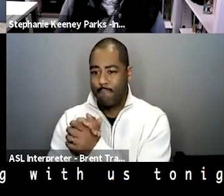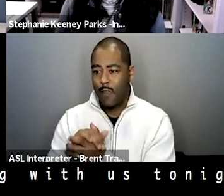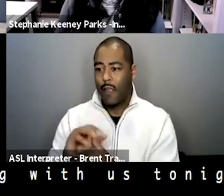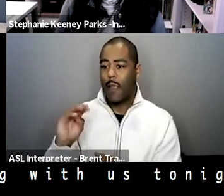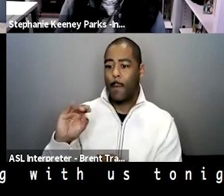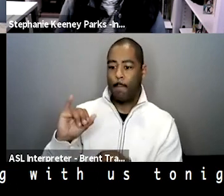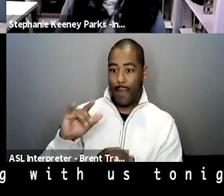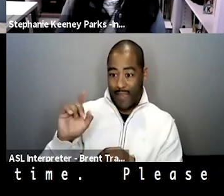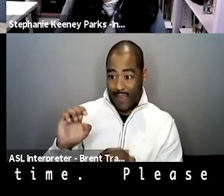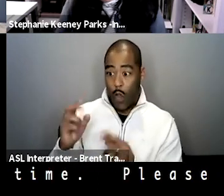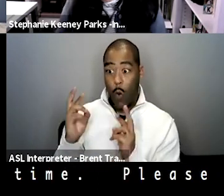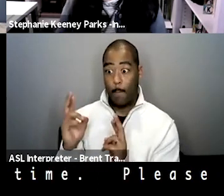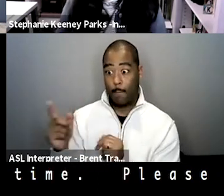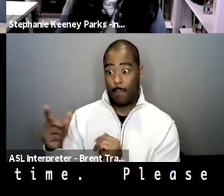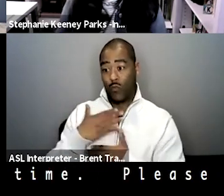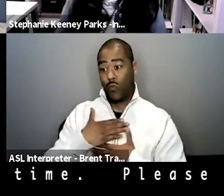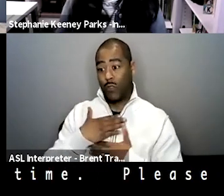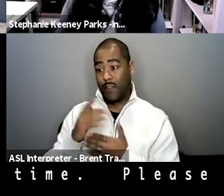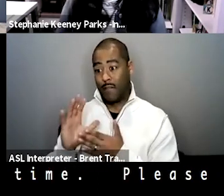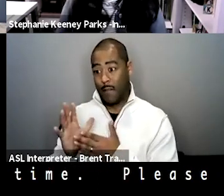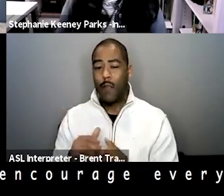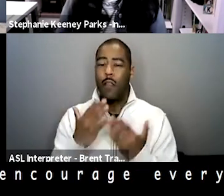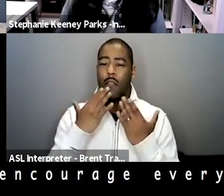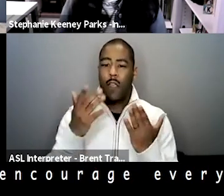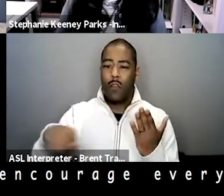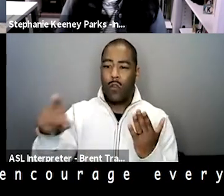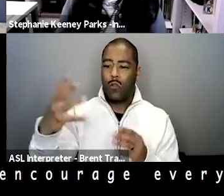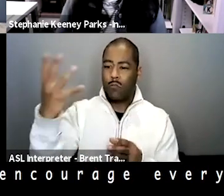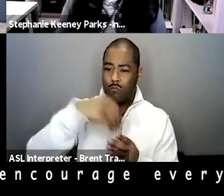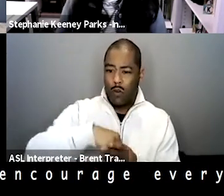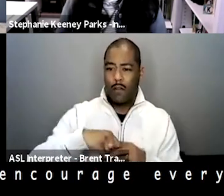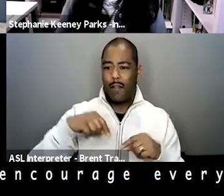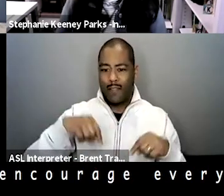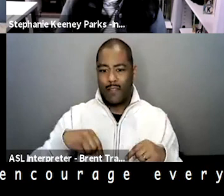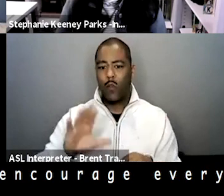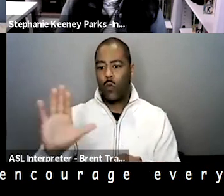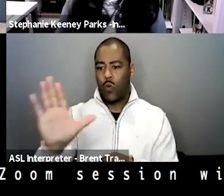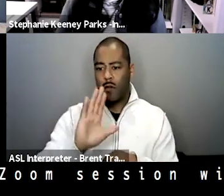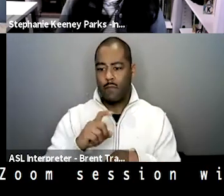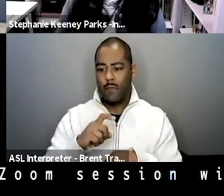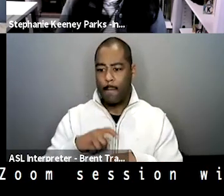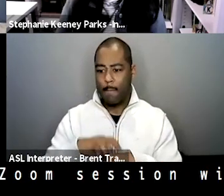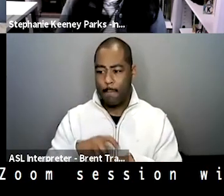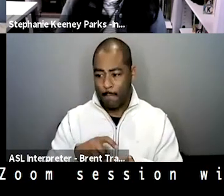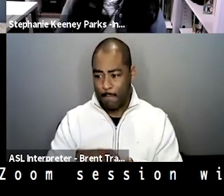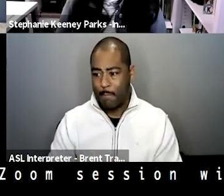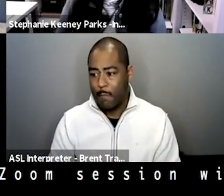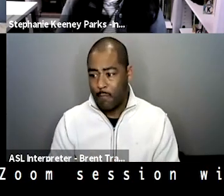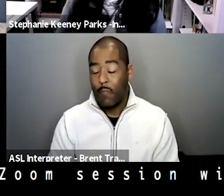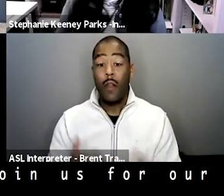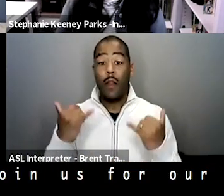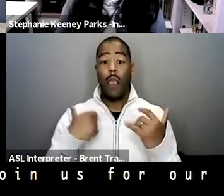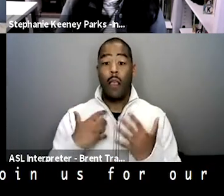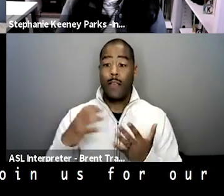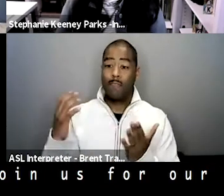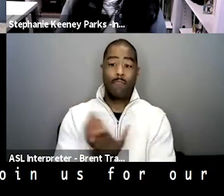thank you all so much for being with us tonight and for your time. And please, now I want to encourage everyone